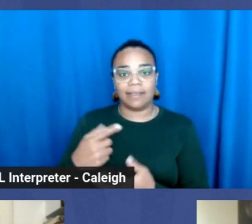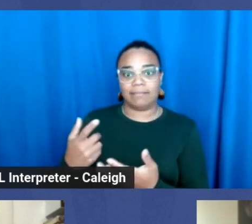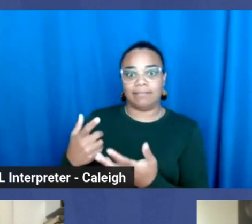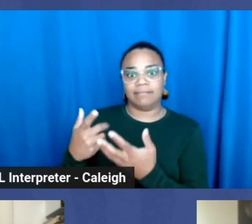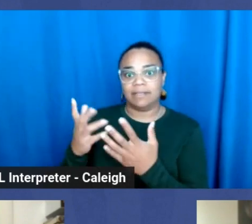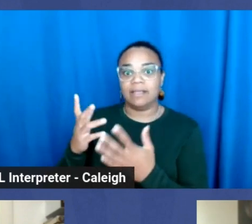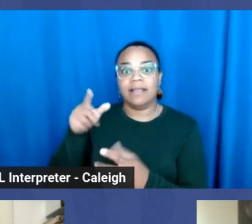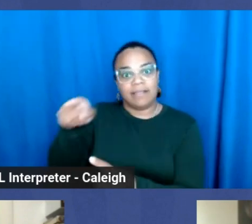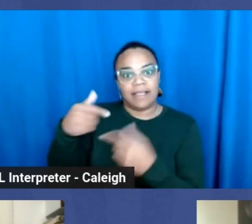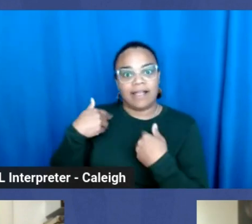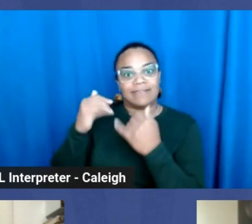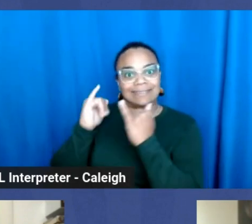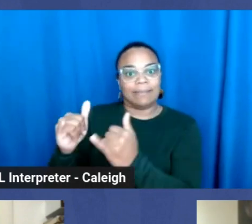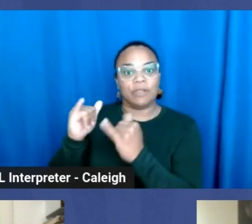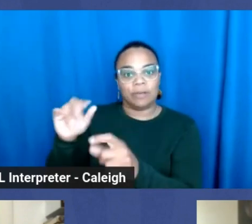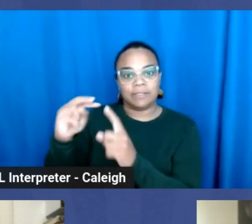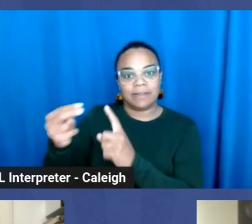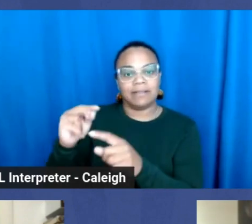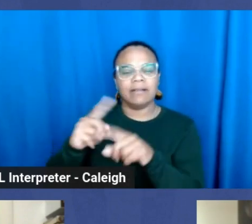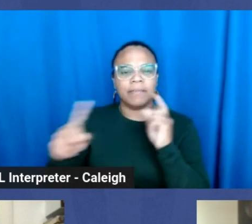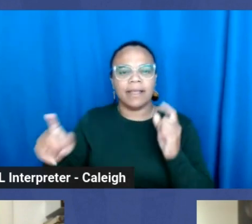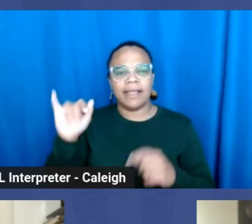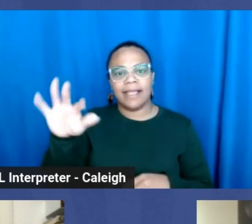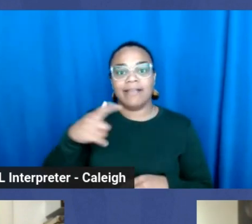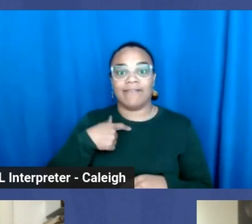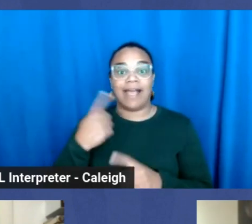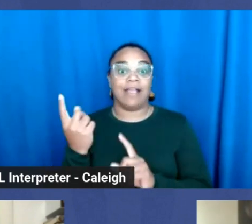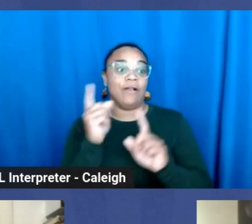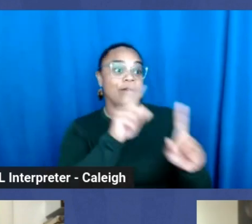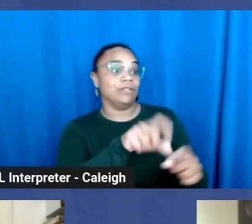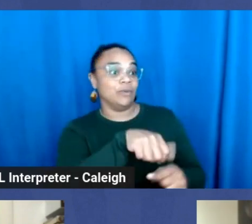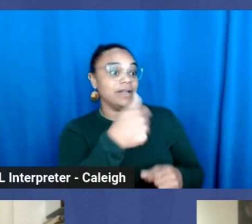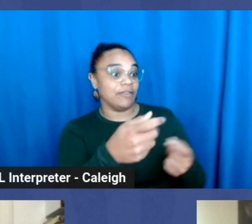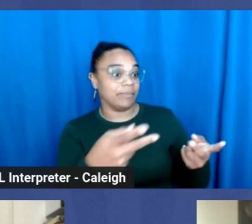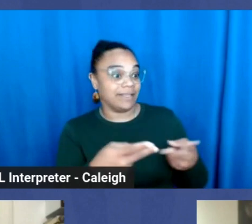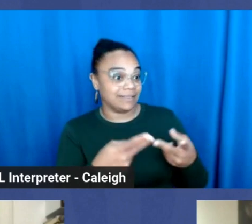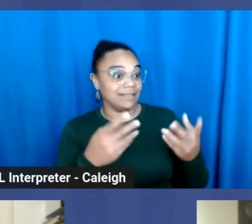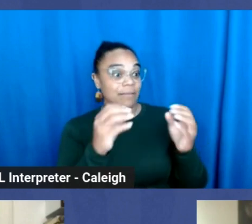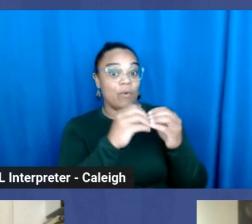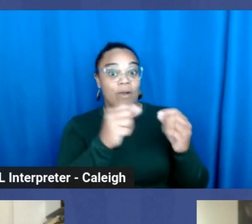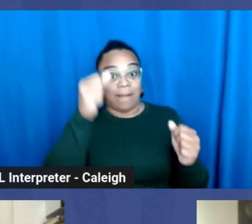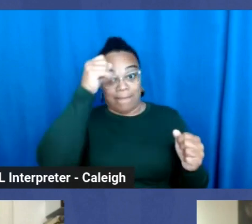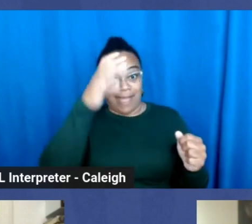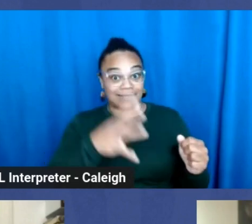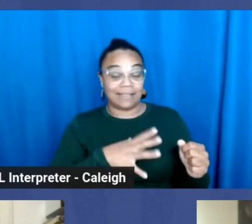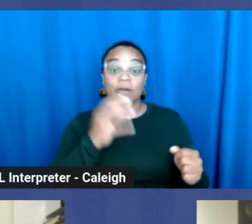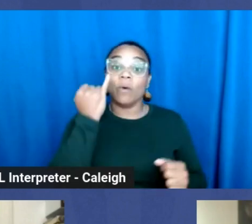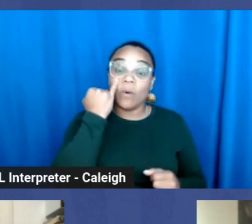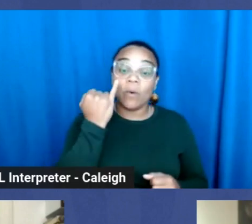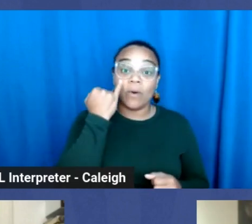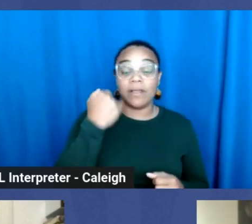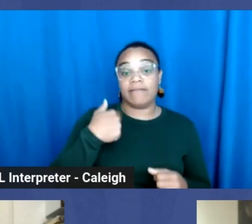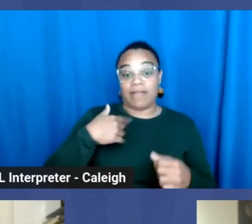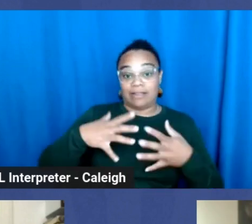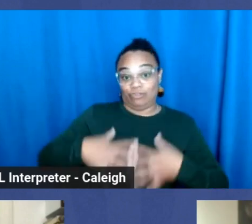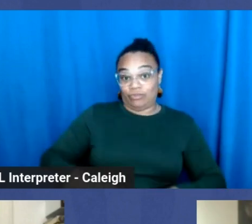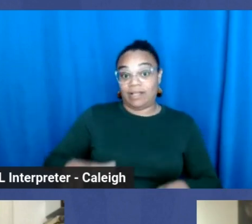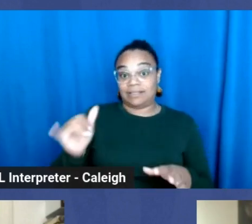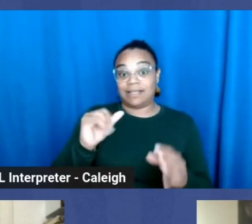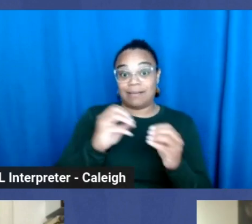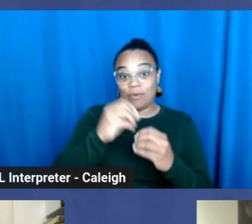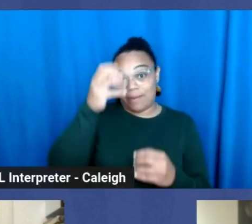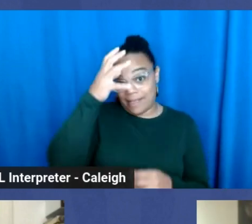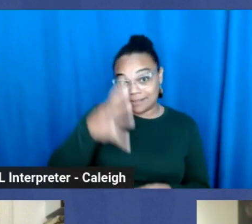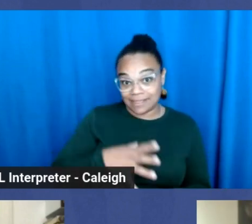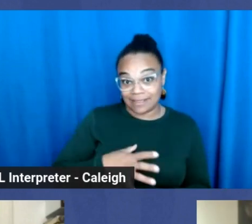into the different realm where we become more masculine, or if I choose to dress like a more masculine, emphasized version of